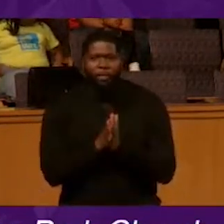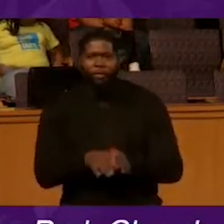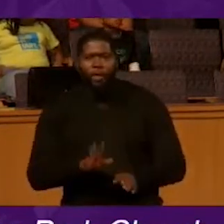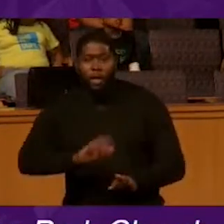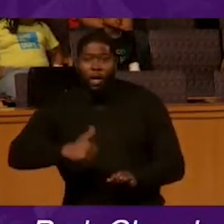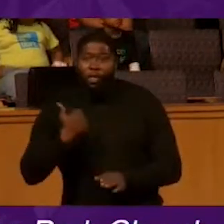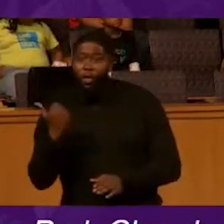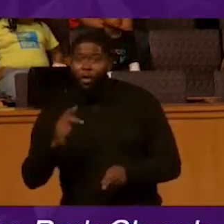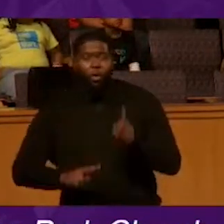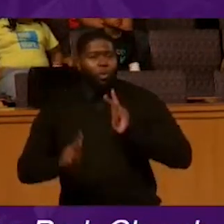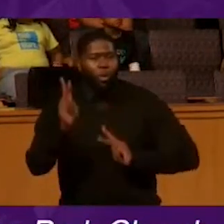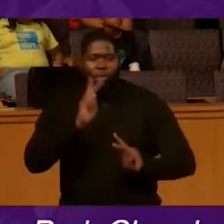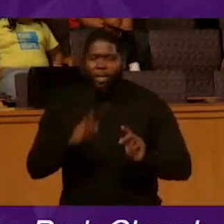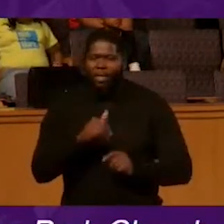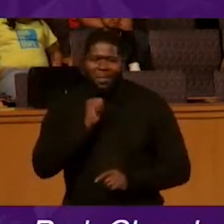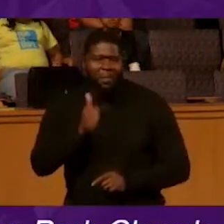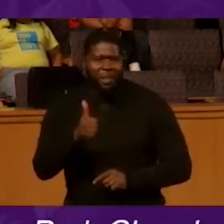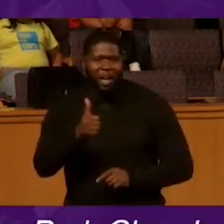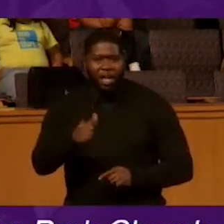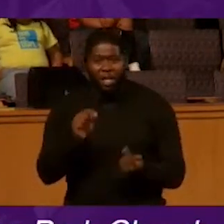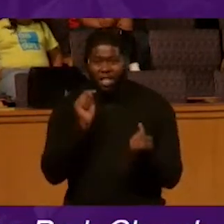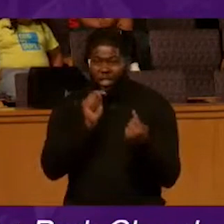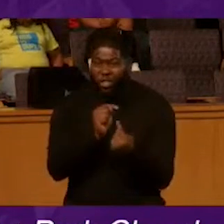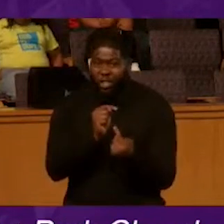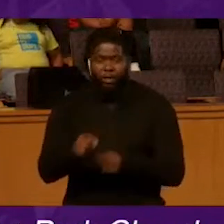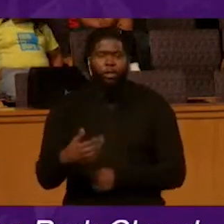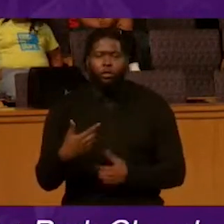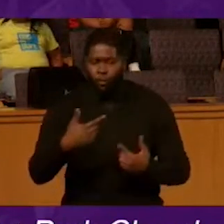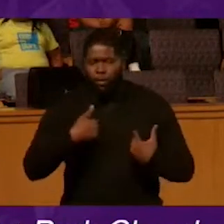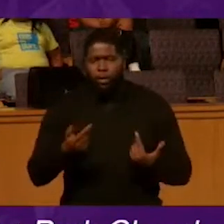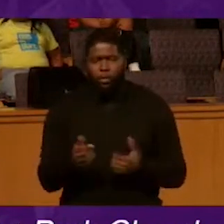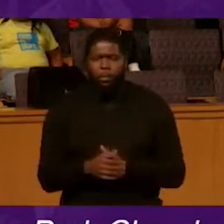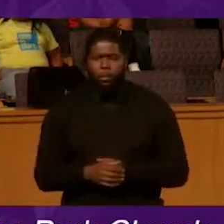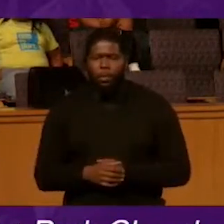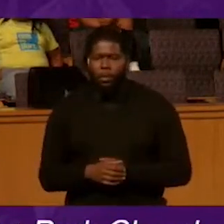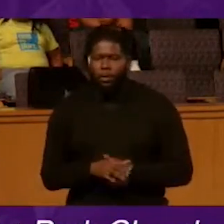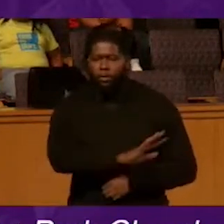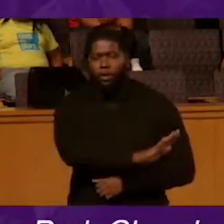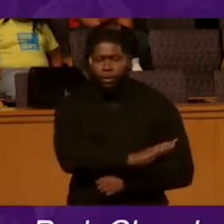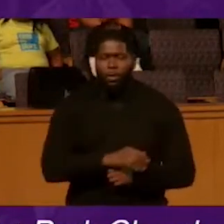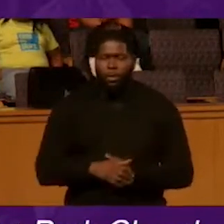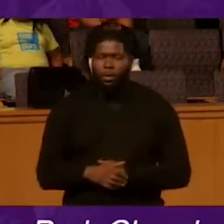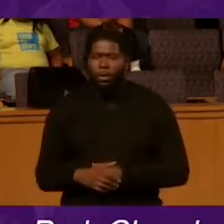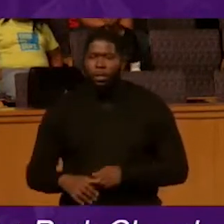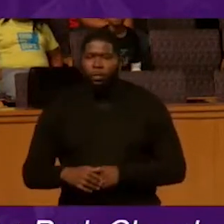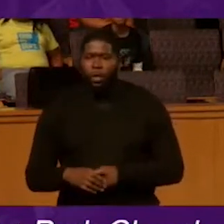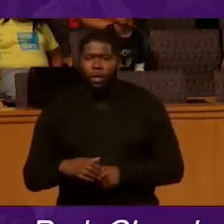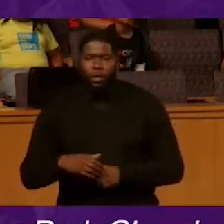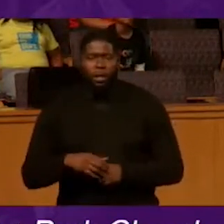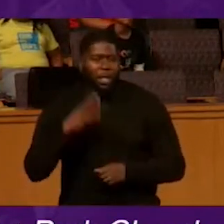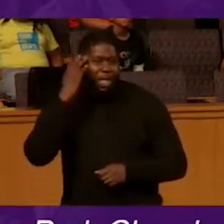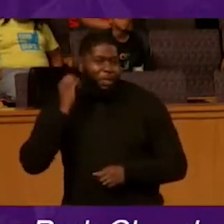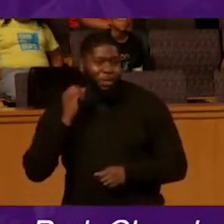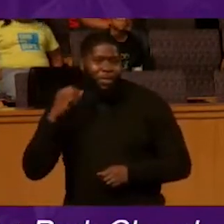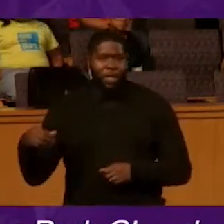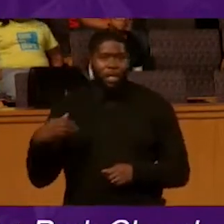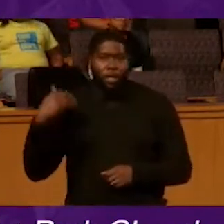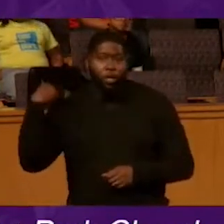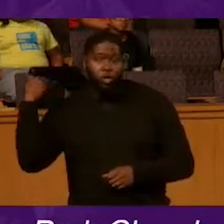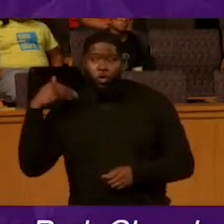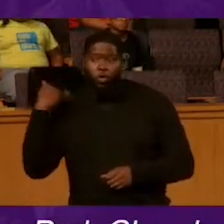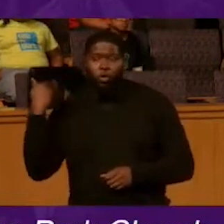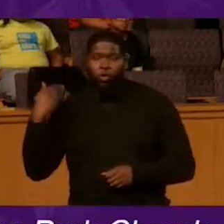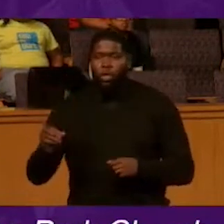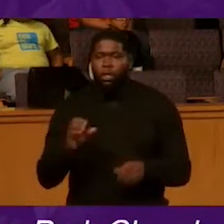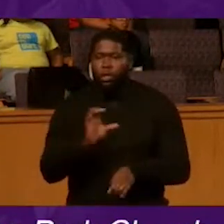people, not just for them. And so that's the kind of experiences that we have in youth church. So if your child is not involved in youth church,